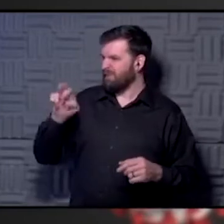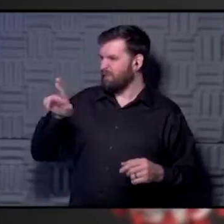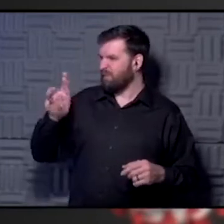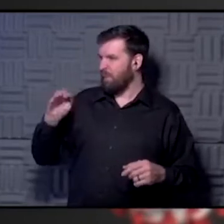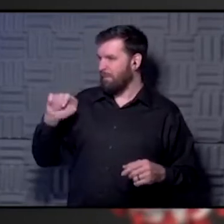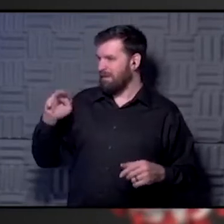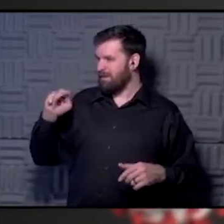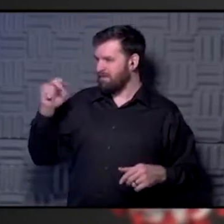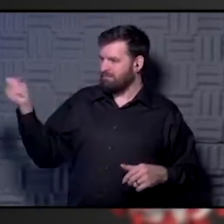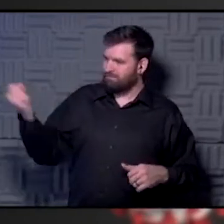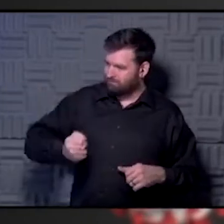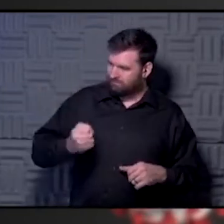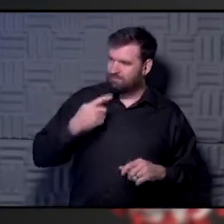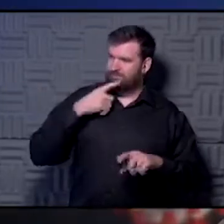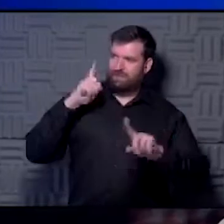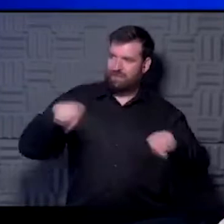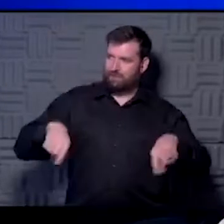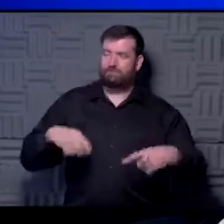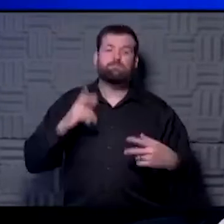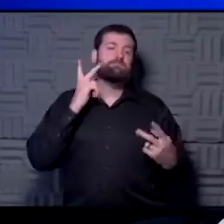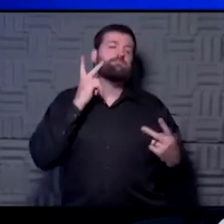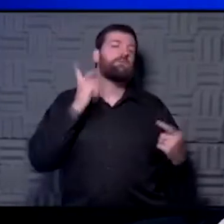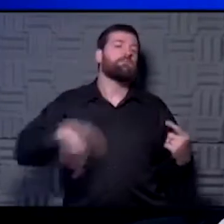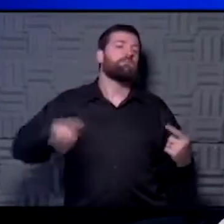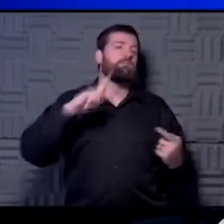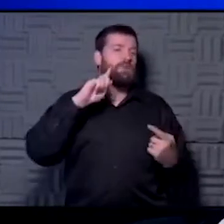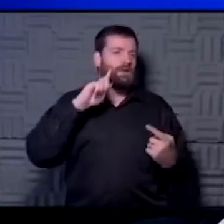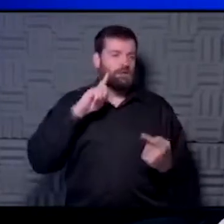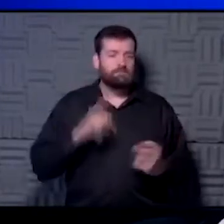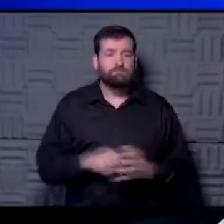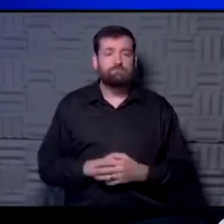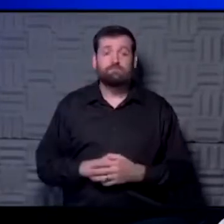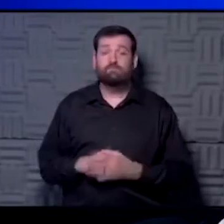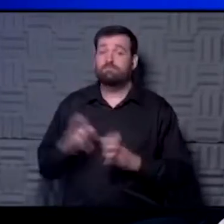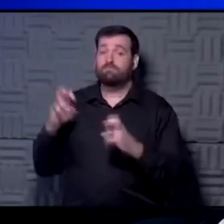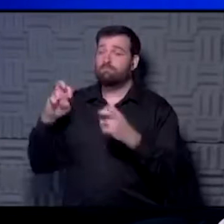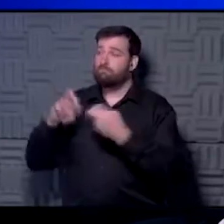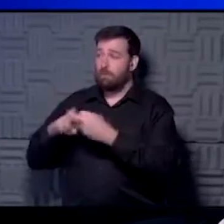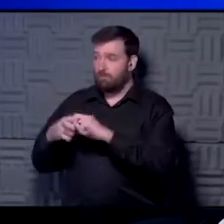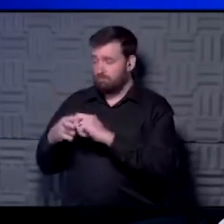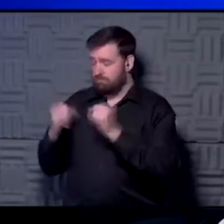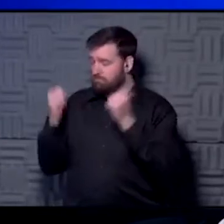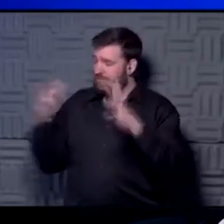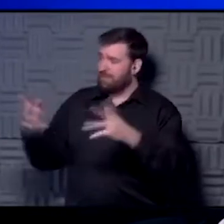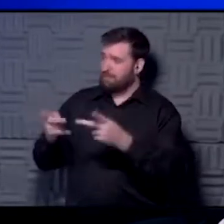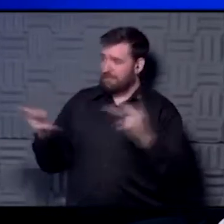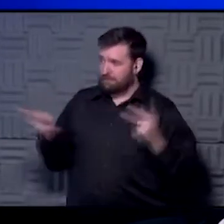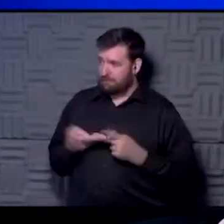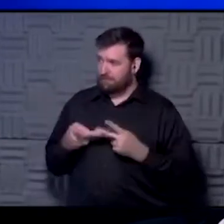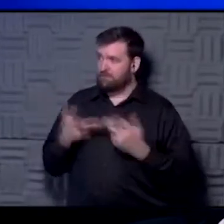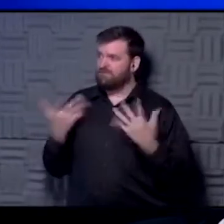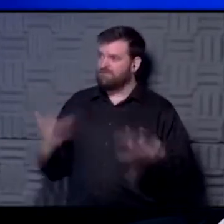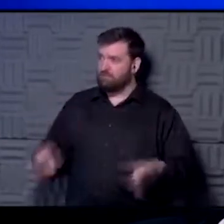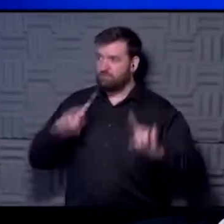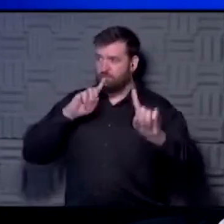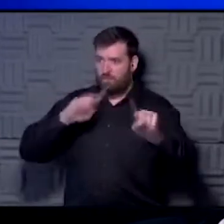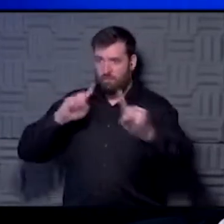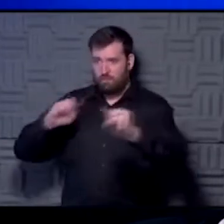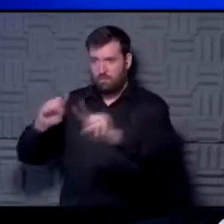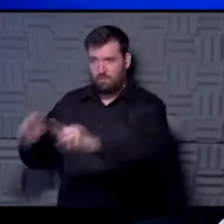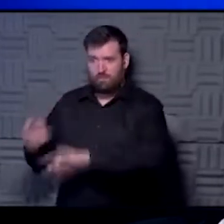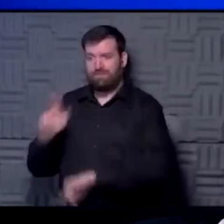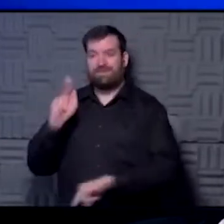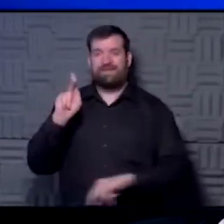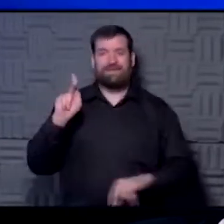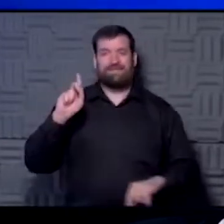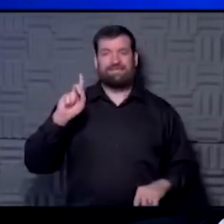this question and things. We'll see what you guys think. But I think one of the problems has been that many places have been reporting these outbreaks. KDHE had not